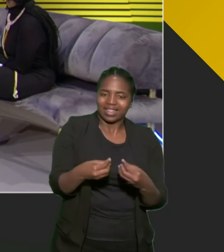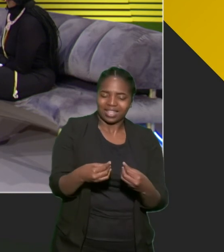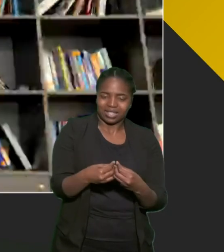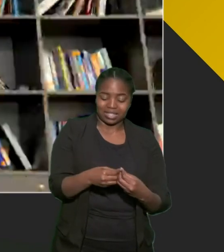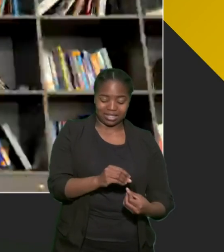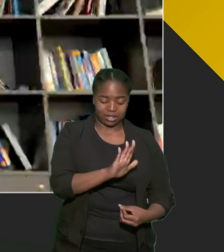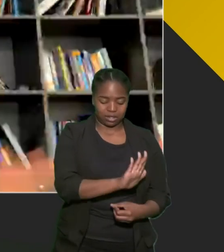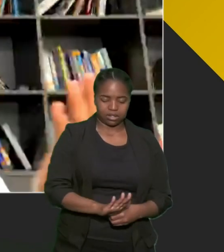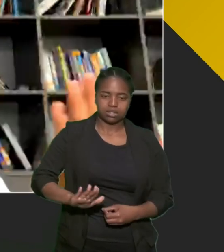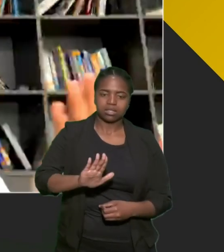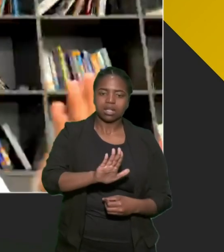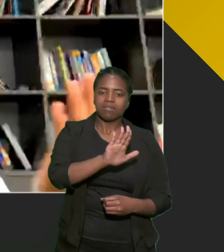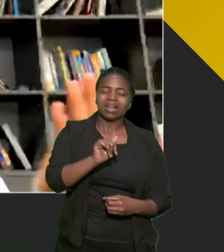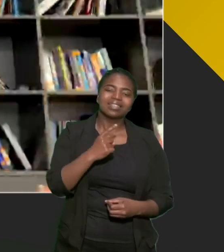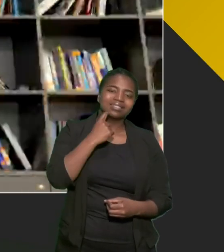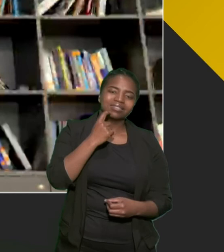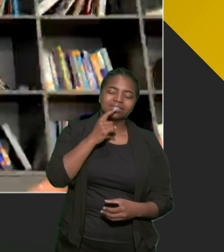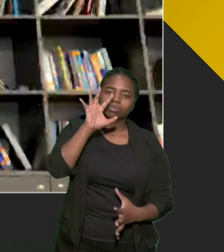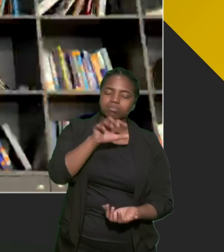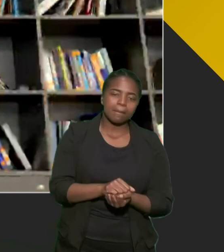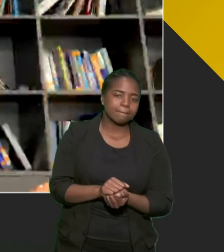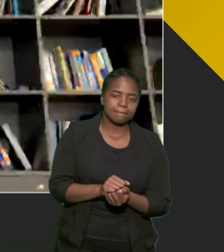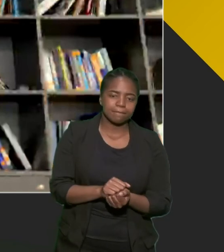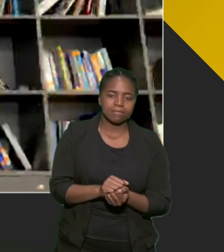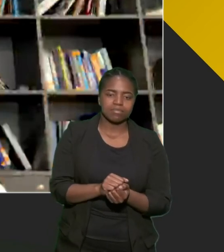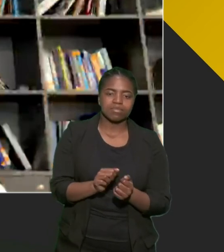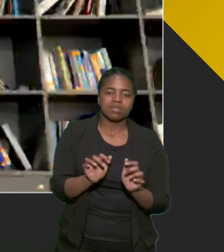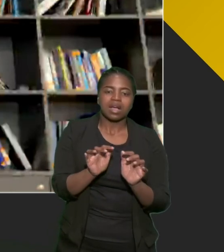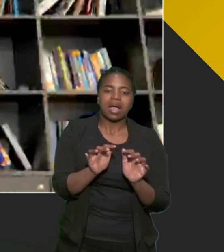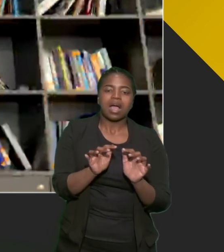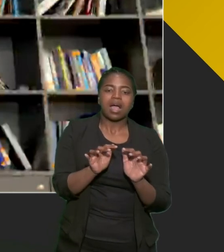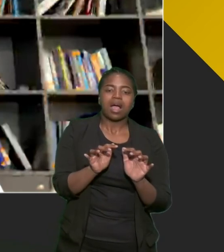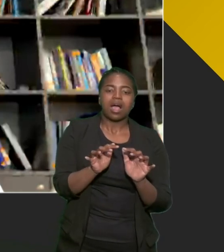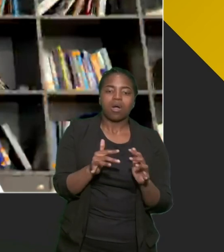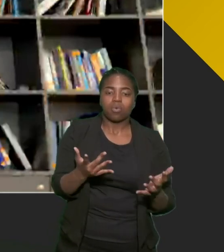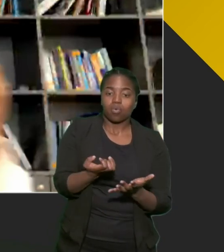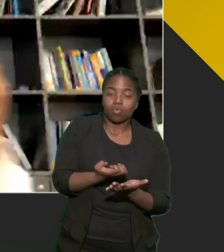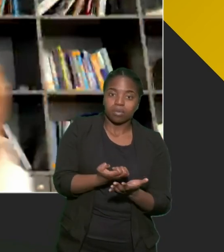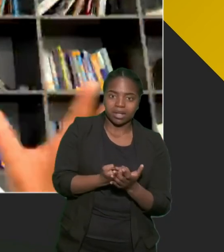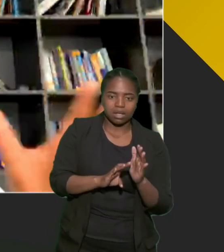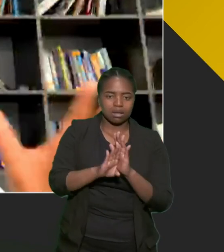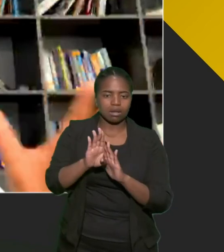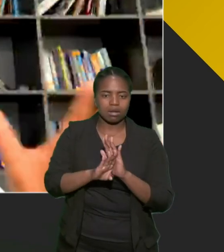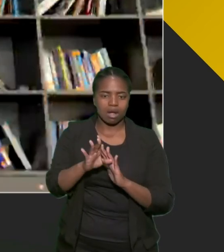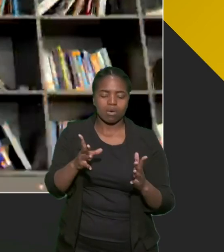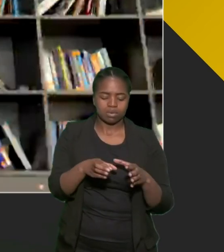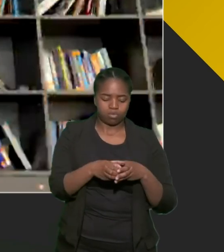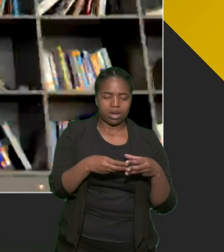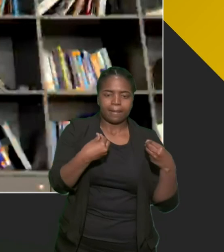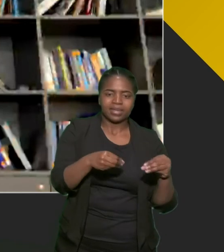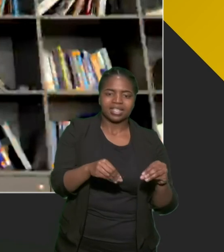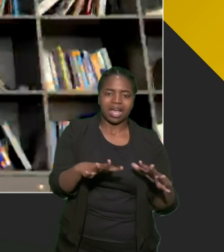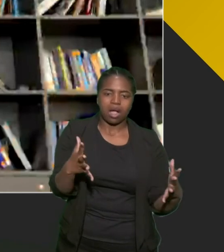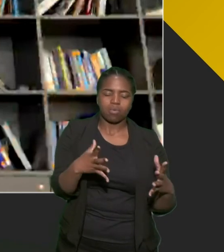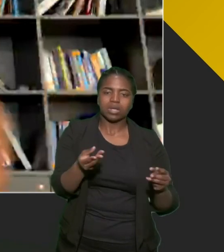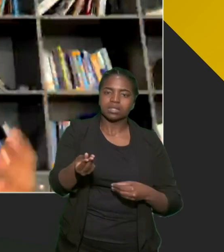Africa. Okay. Simplified, how do we build sustainable economic enterprise, small businesses, right?